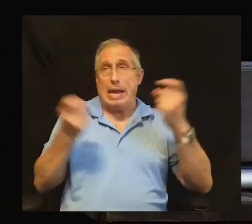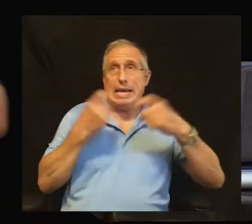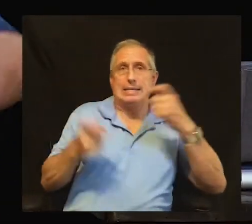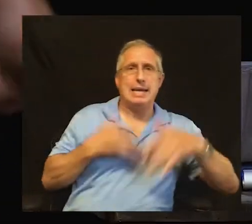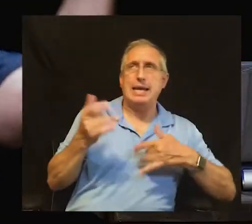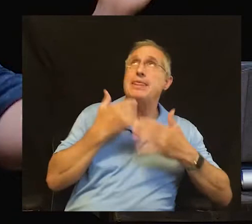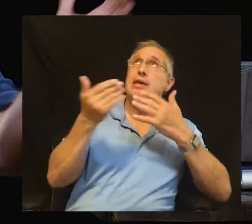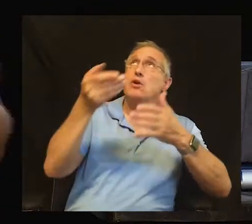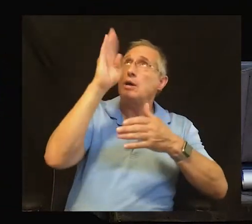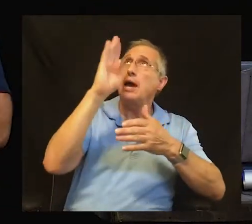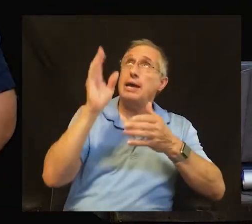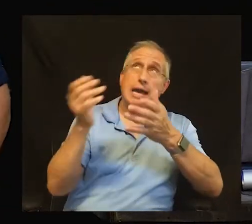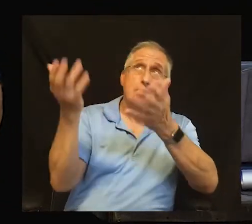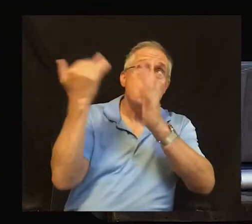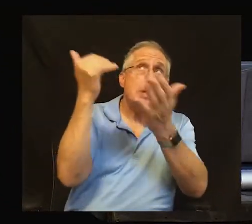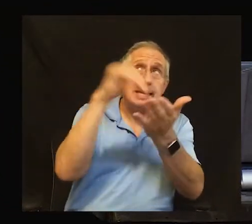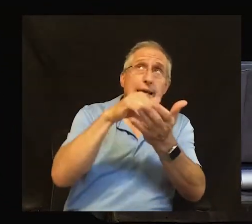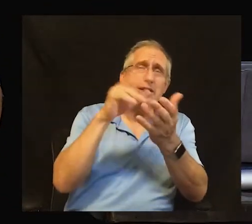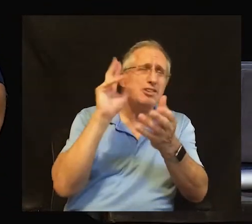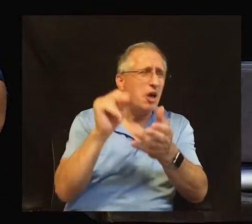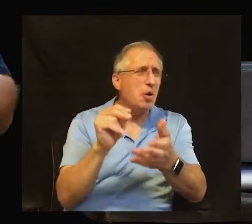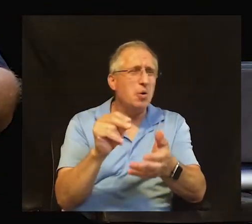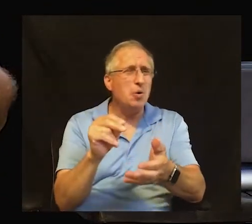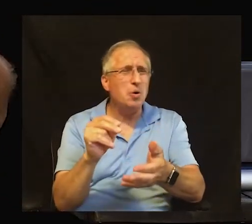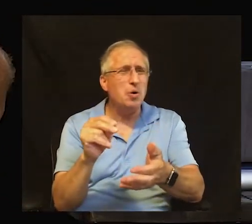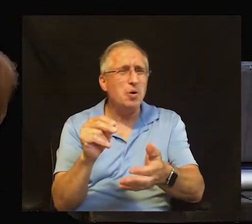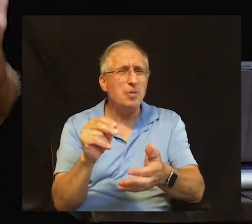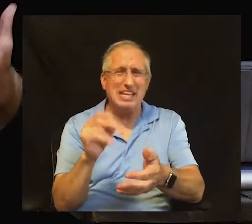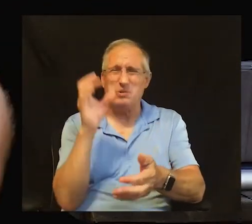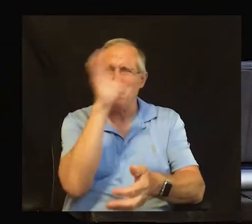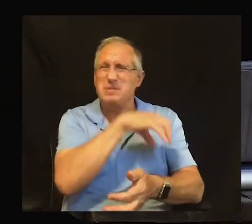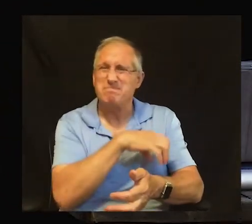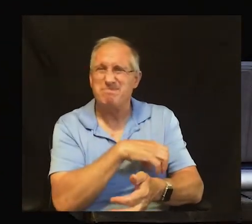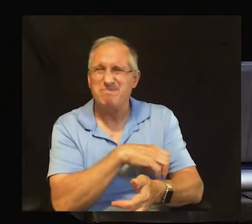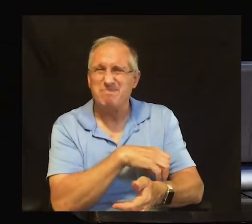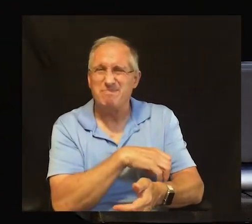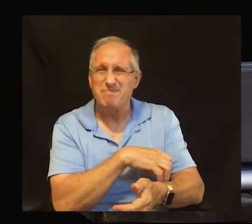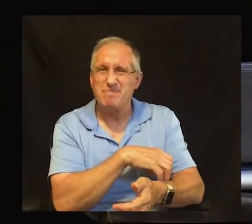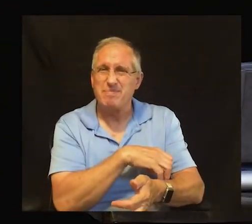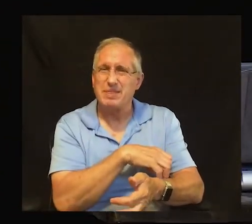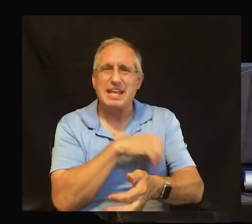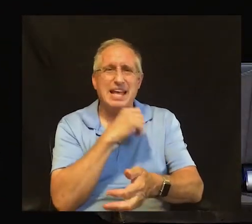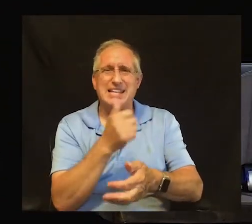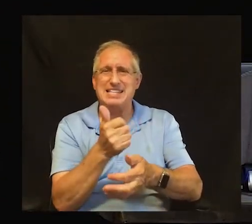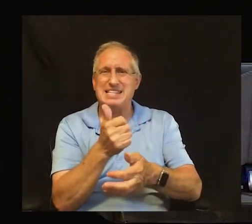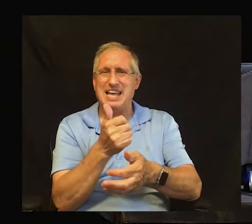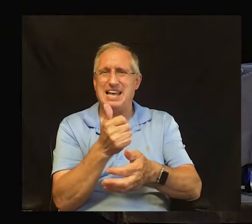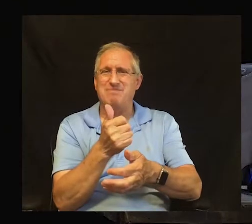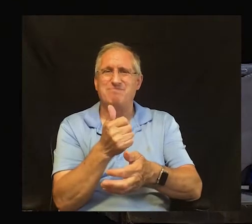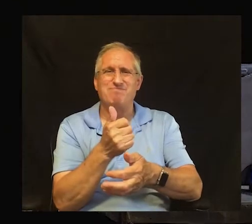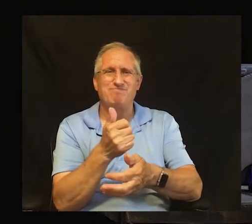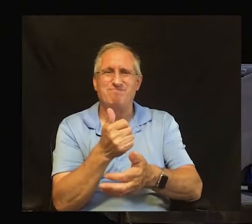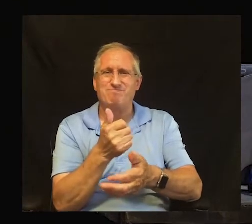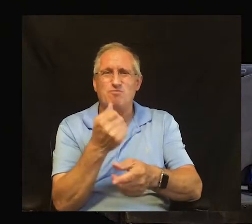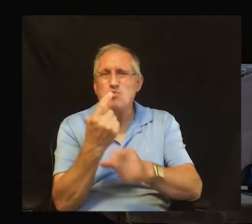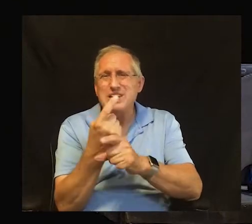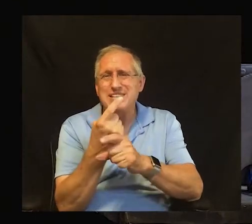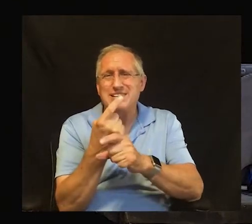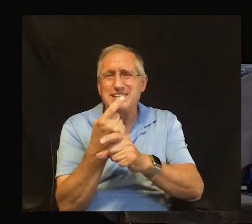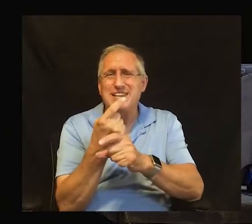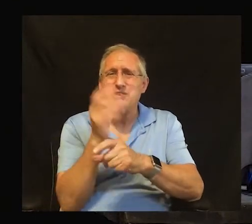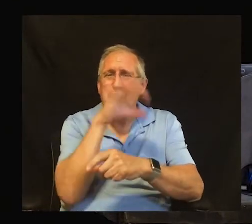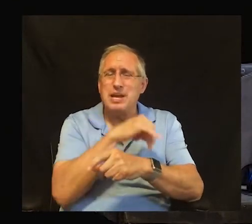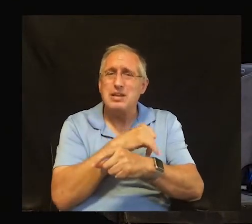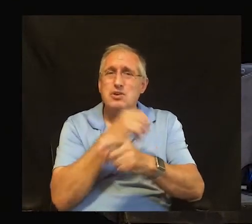around you, you're like, "Woo! Thank you, God. May I have another?" No, that's just weird. Okay, that's just